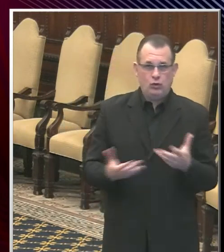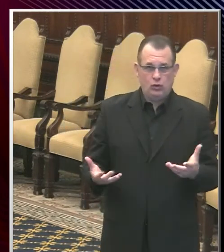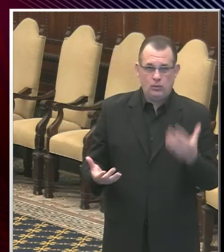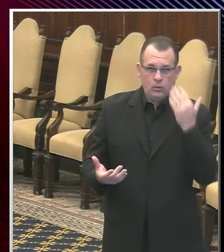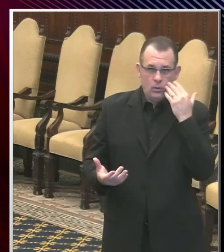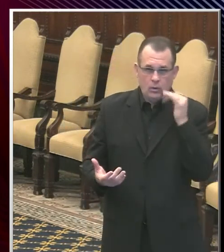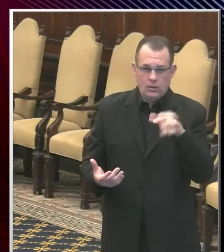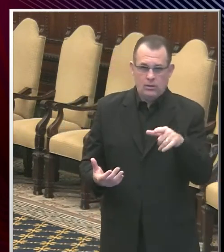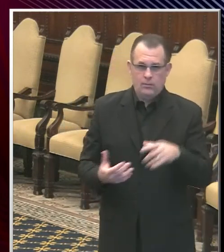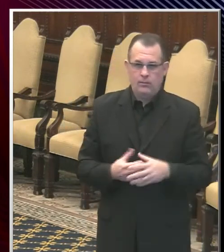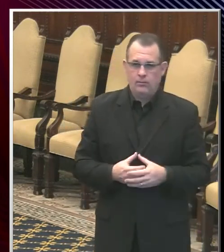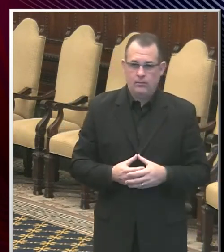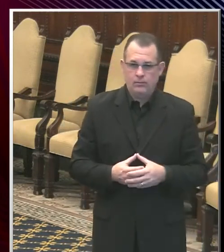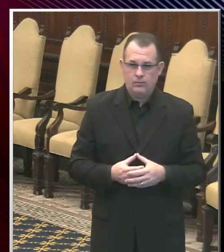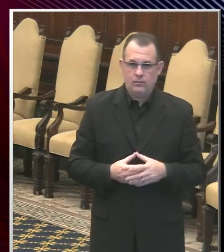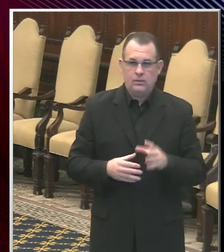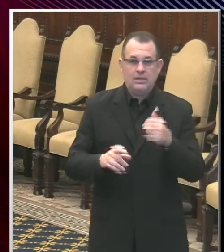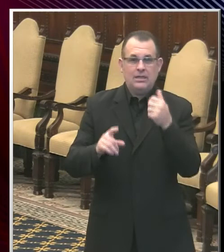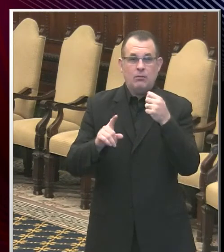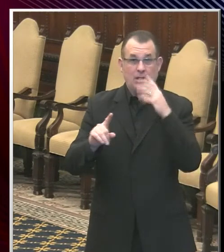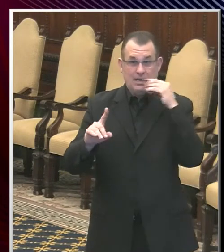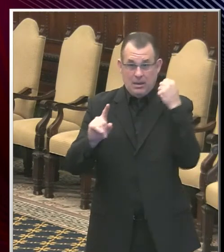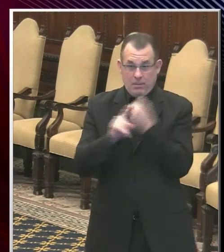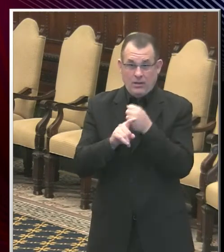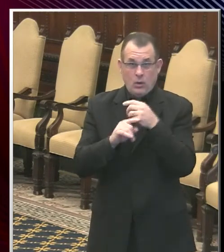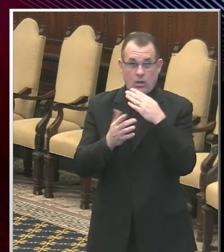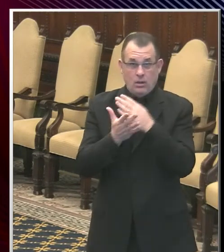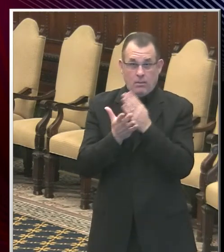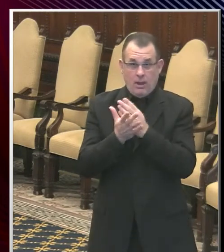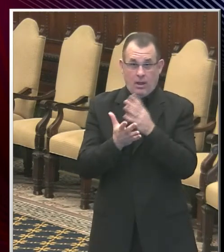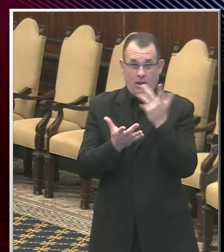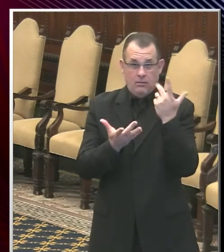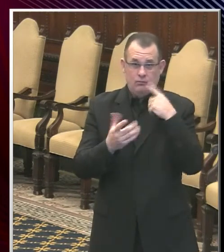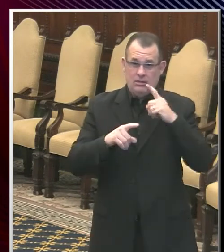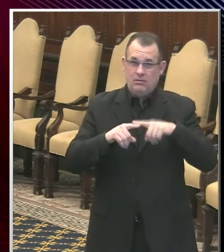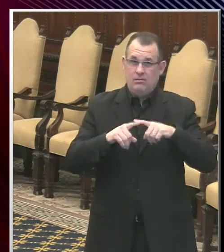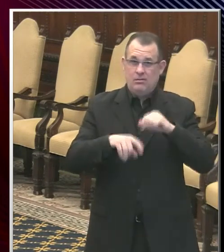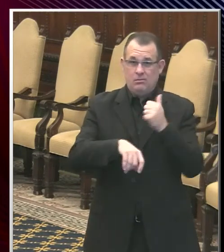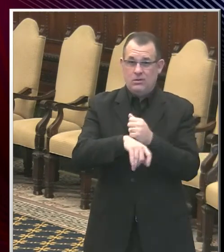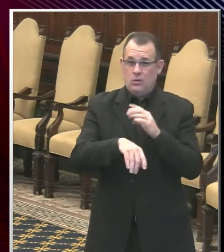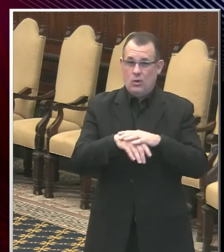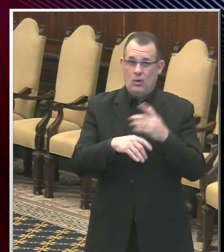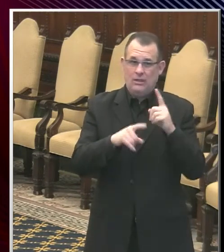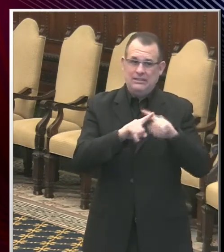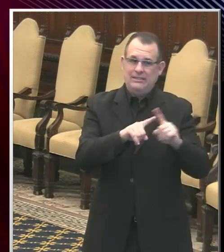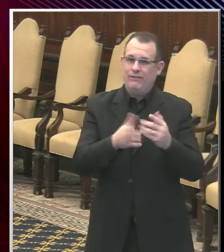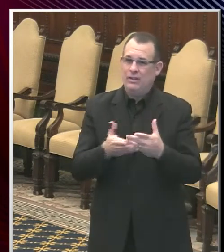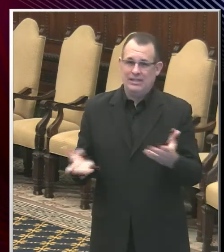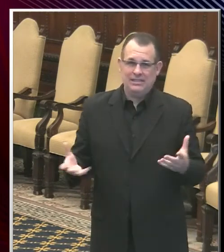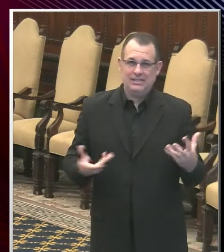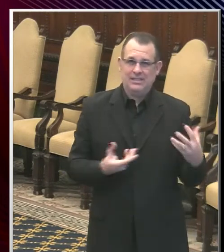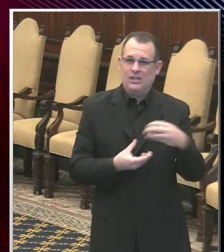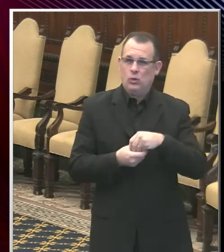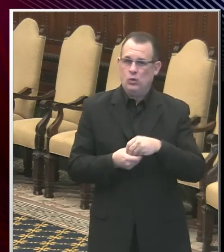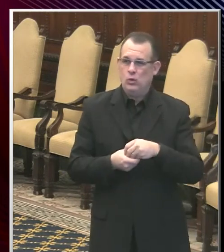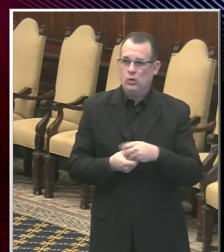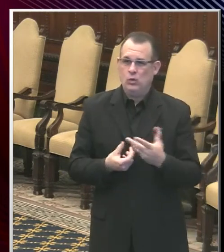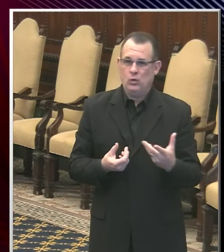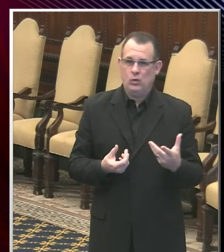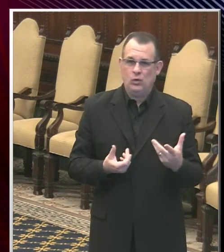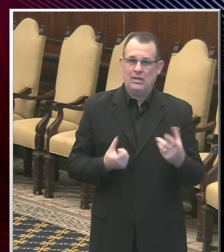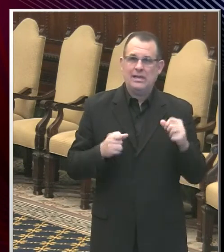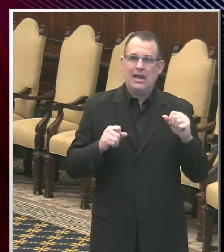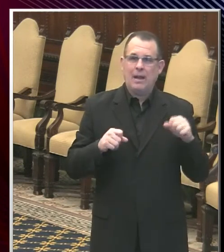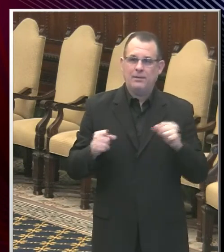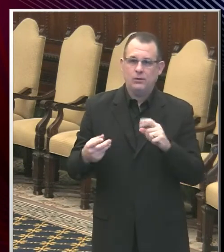The impact on the pension fund really depends on a number of things, including what that ability to enter the drop does